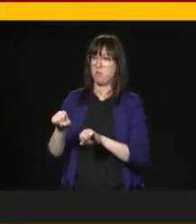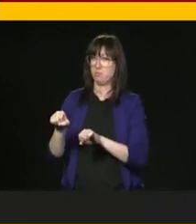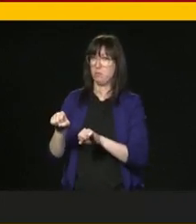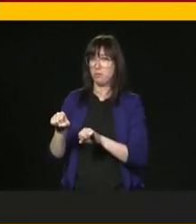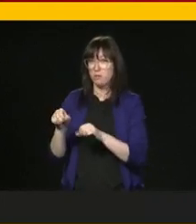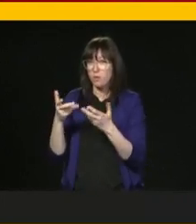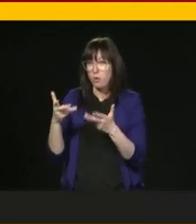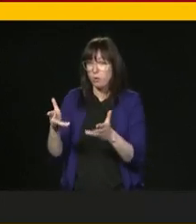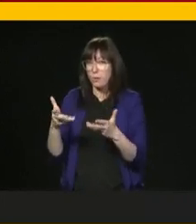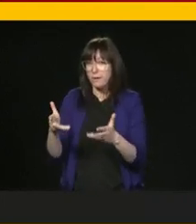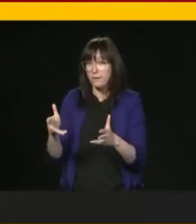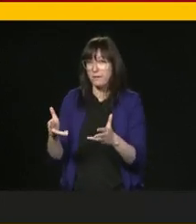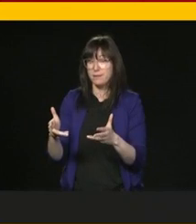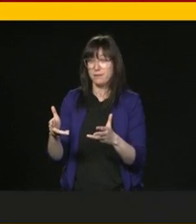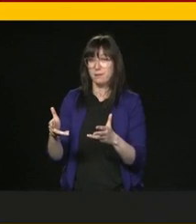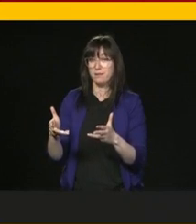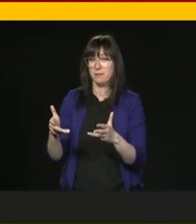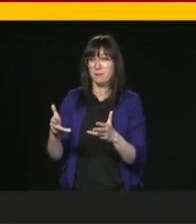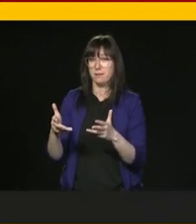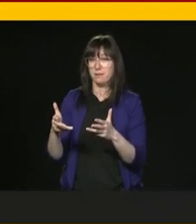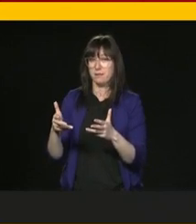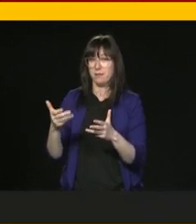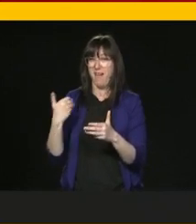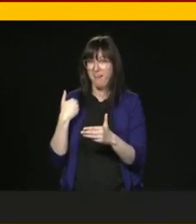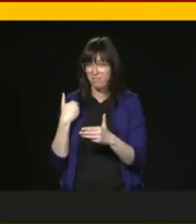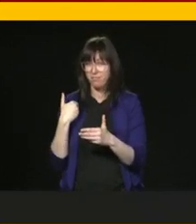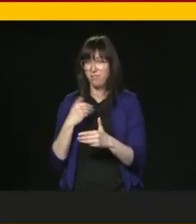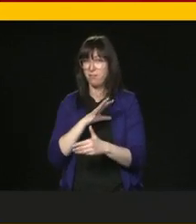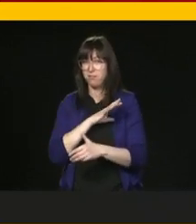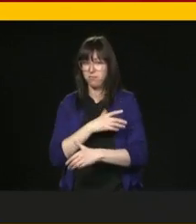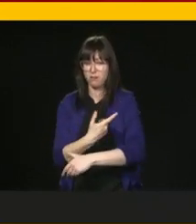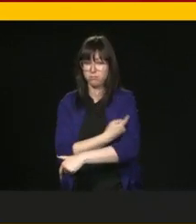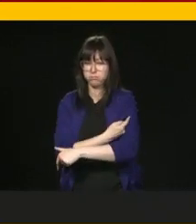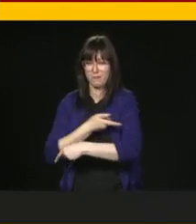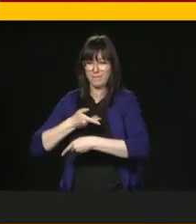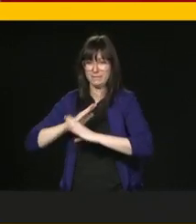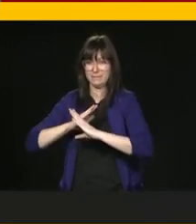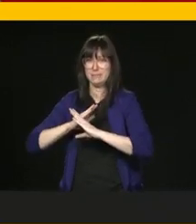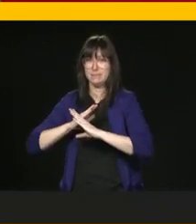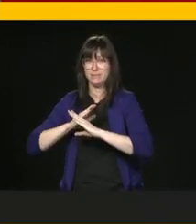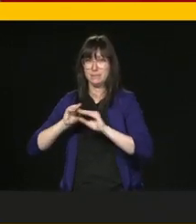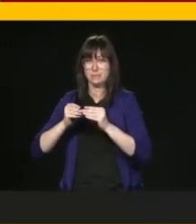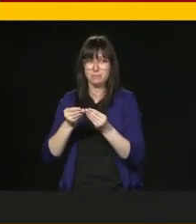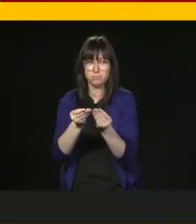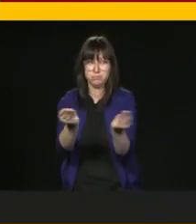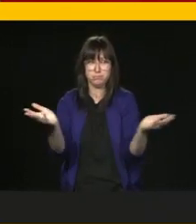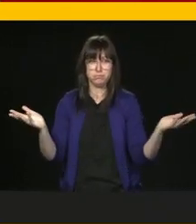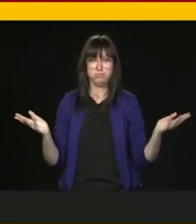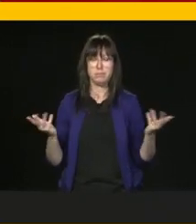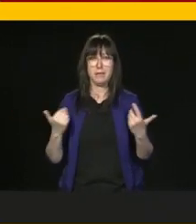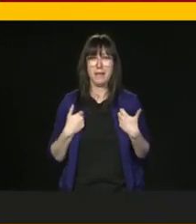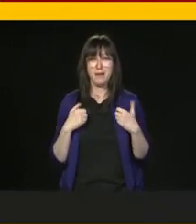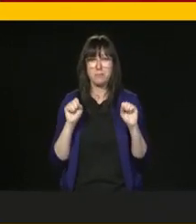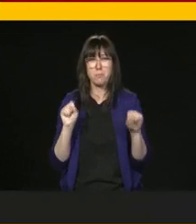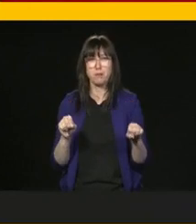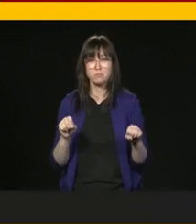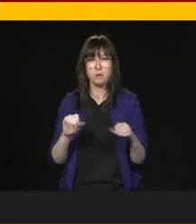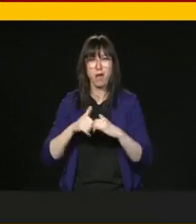in possession of a vaccine that could vaccinate Canadians against this coronavirus. This is a